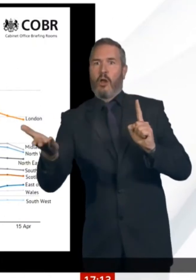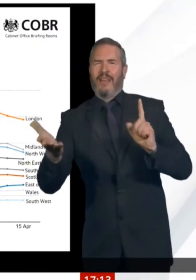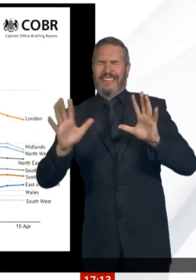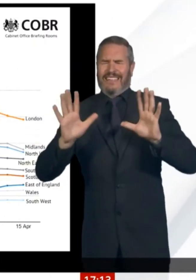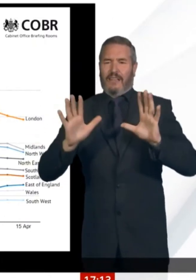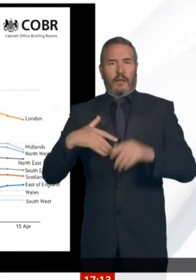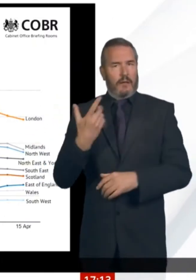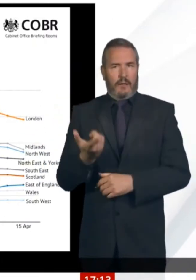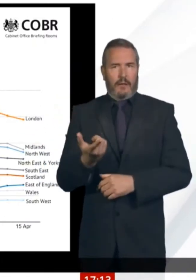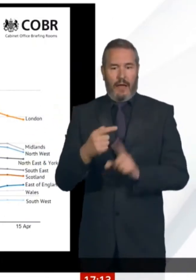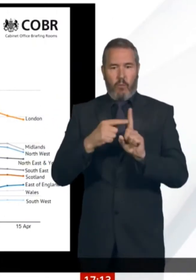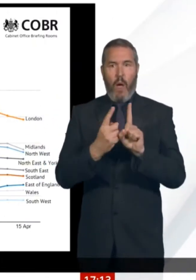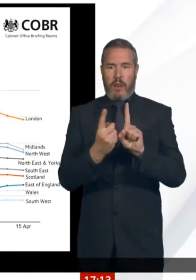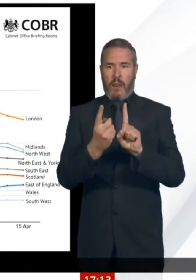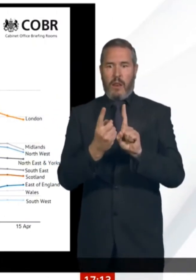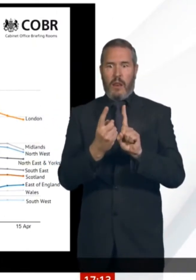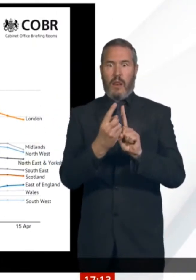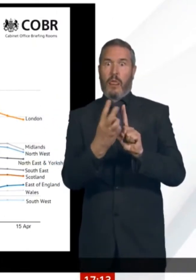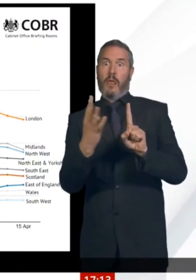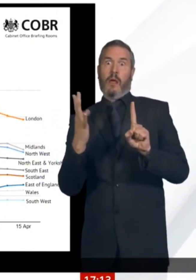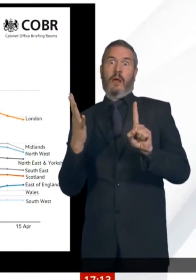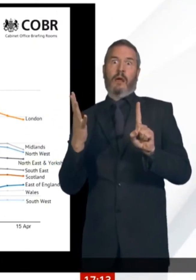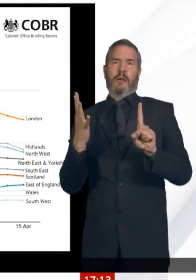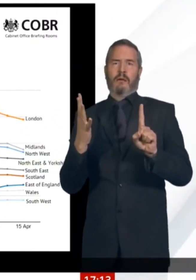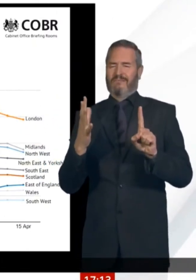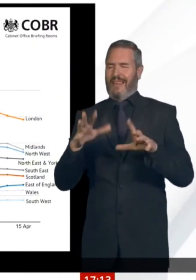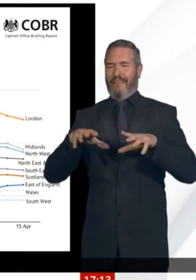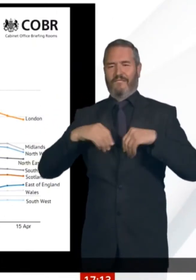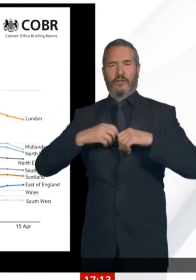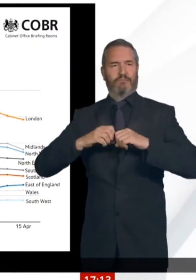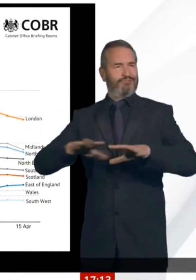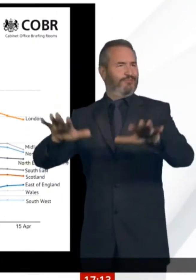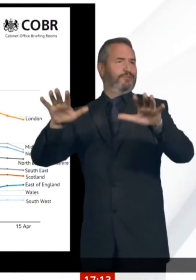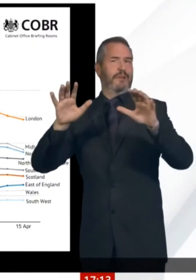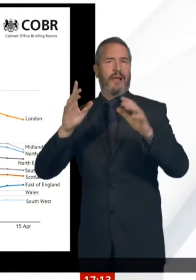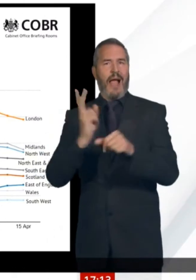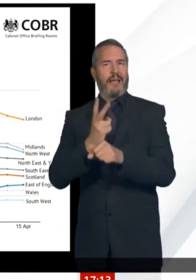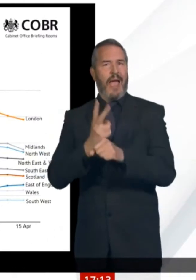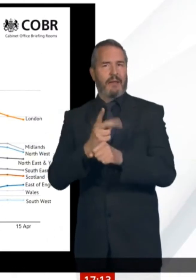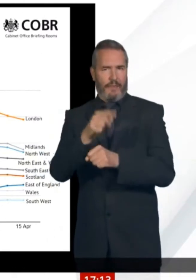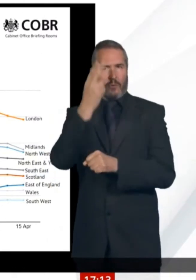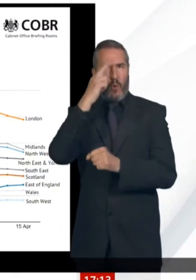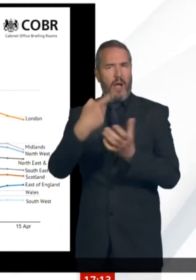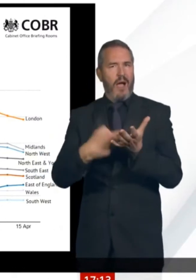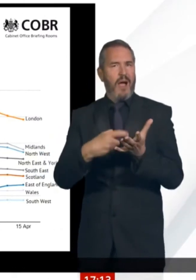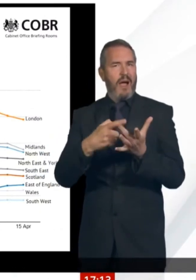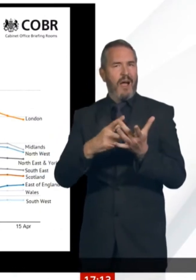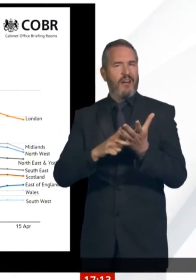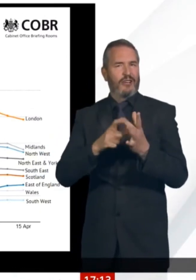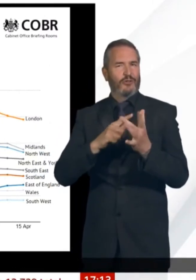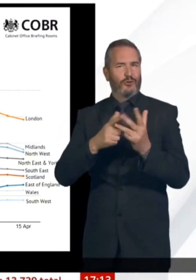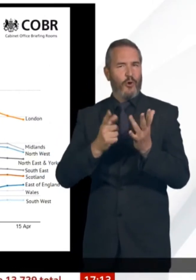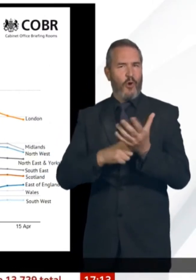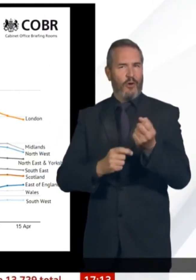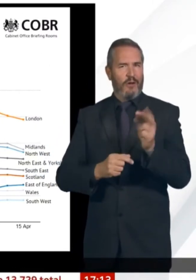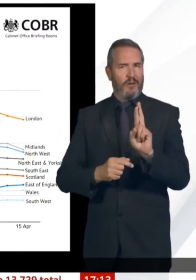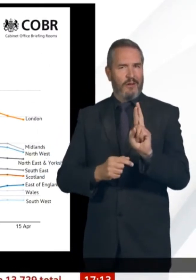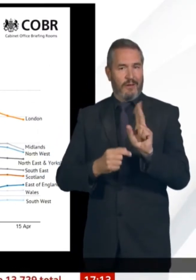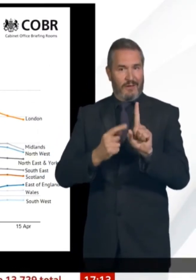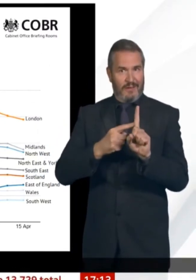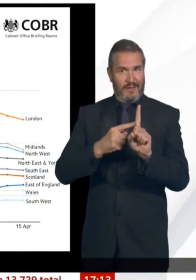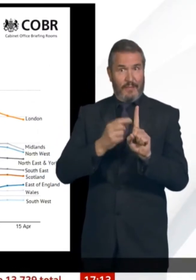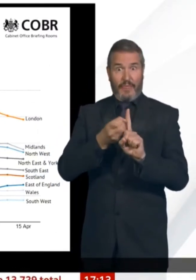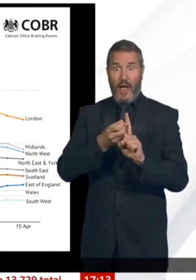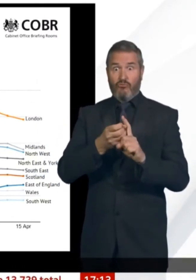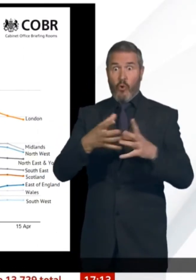the R goes above 1, this starts to grow again fast. It may be quite difficult to predict and to detect